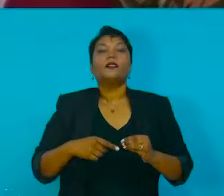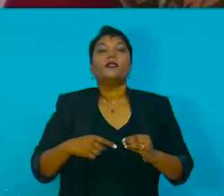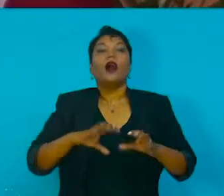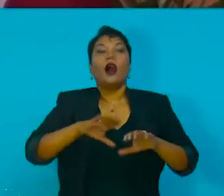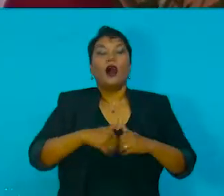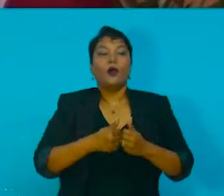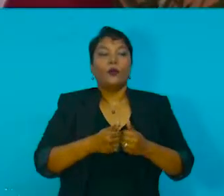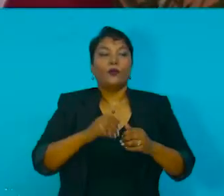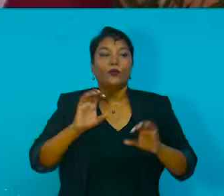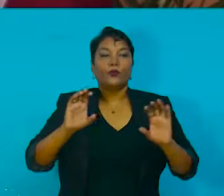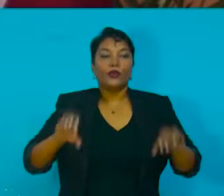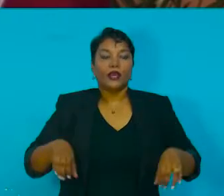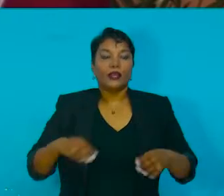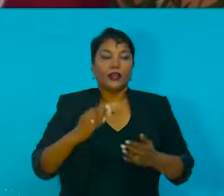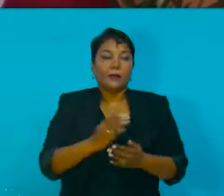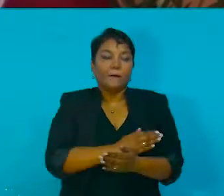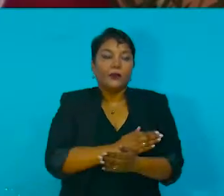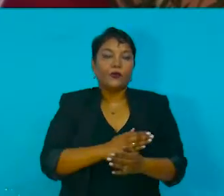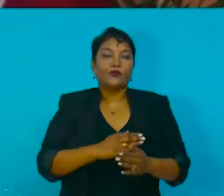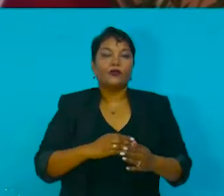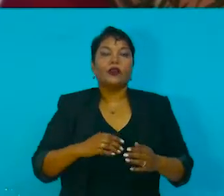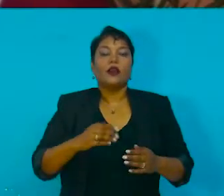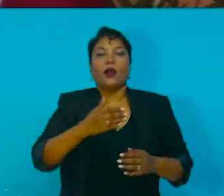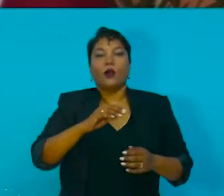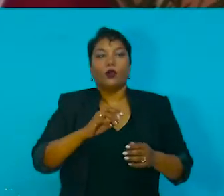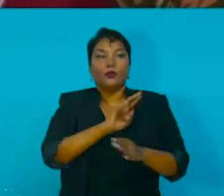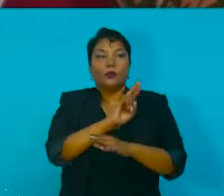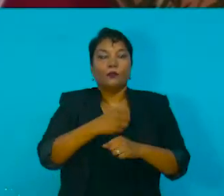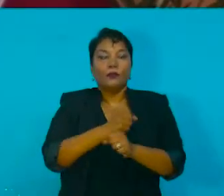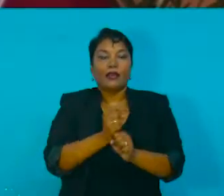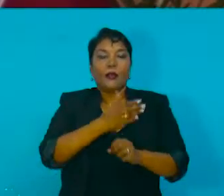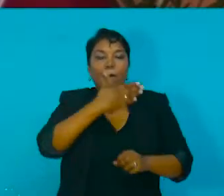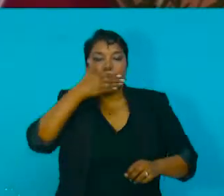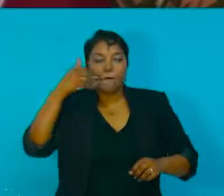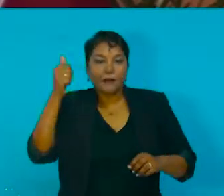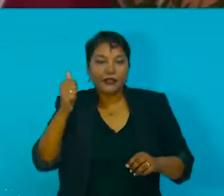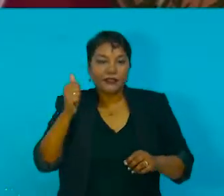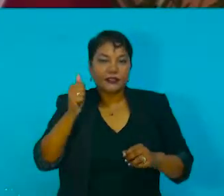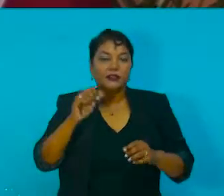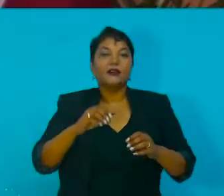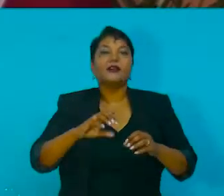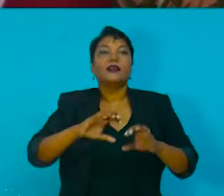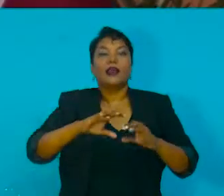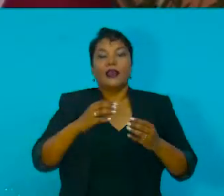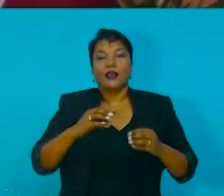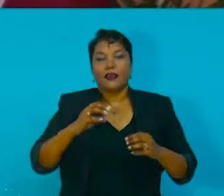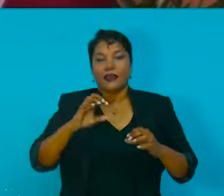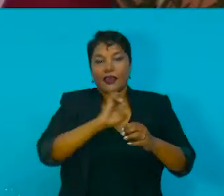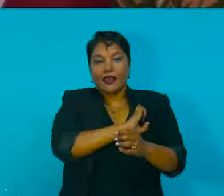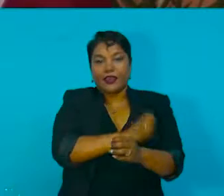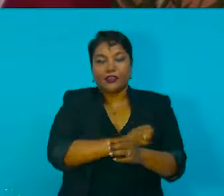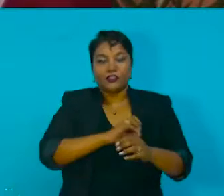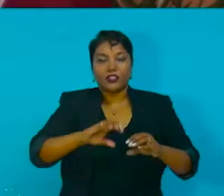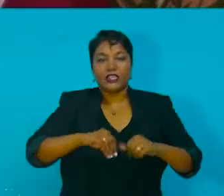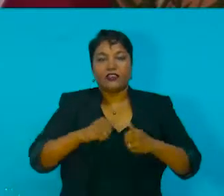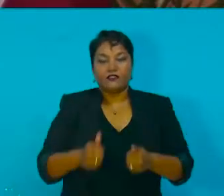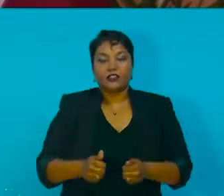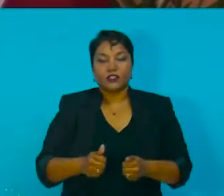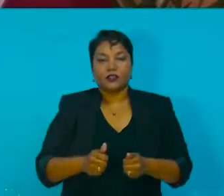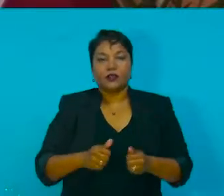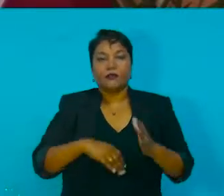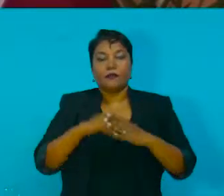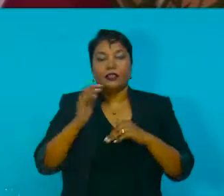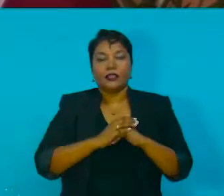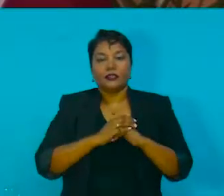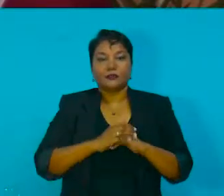structures. Telecommunications service provider Digicel has already begun their journey towards renewable energy. This building here